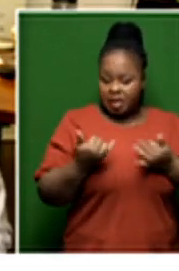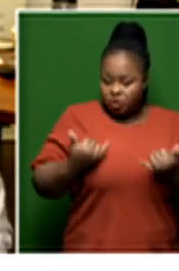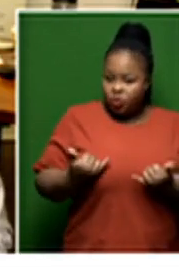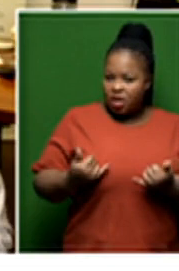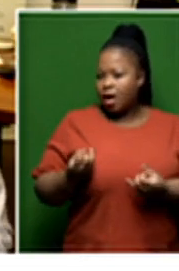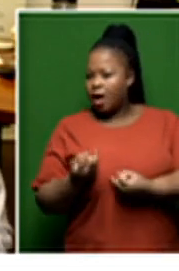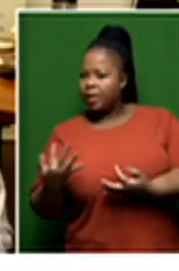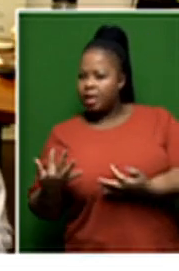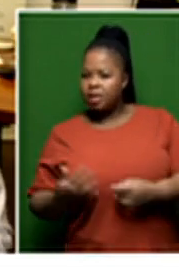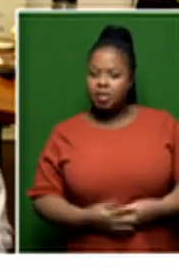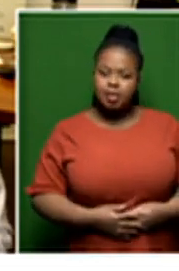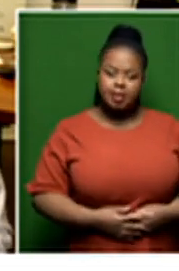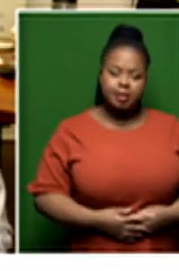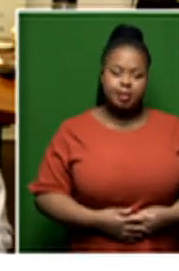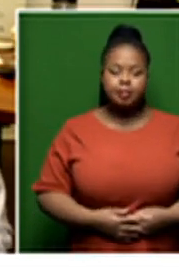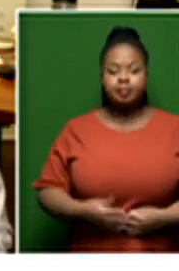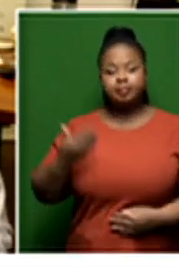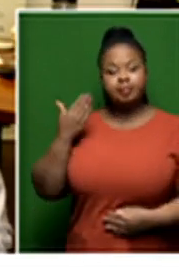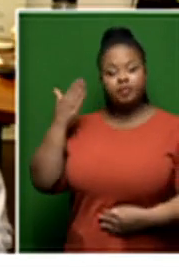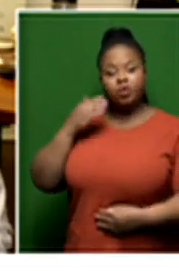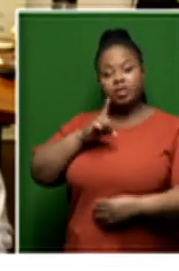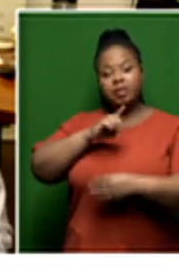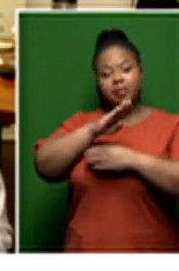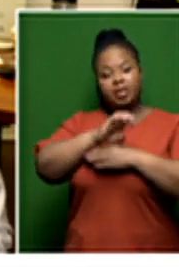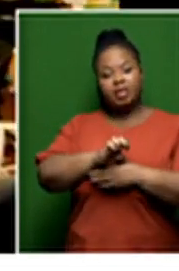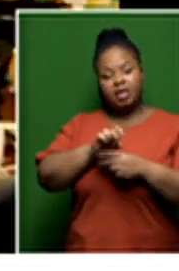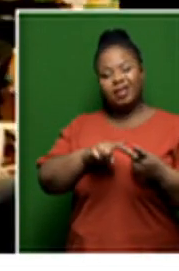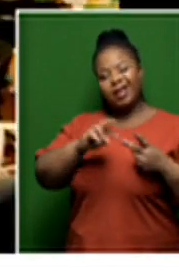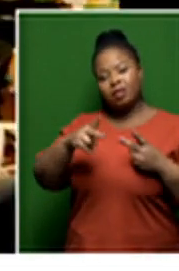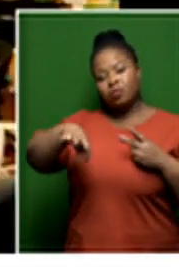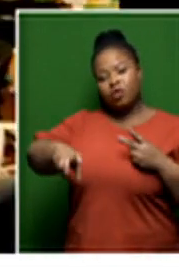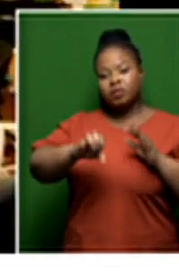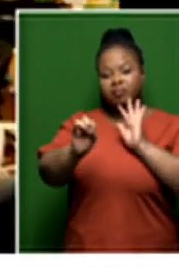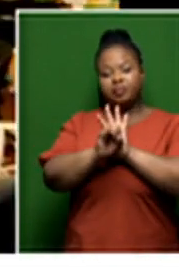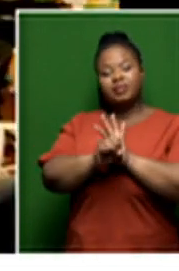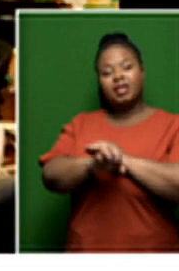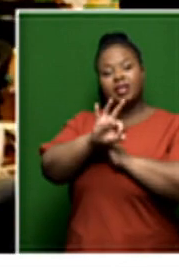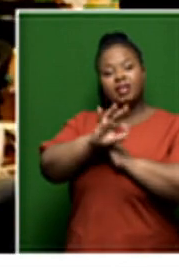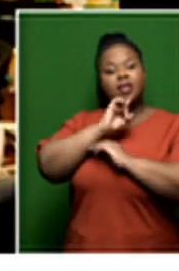Well, the work that was done by DBE together with provinces identified